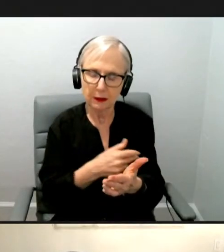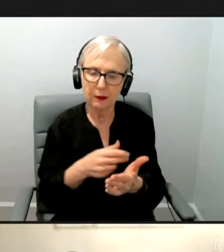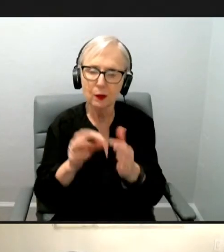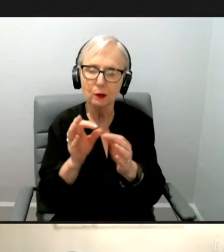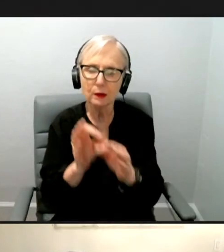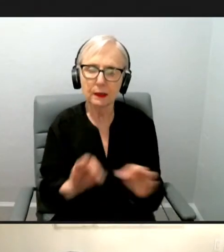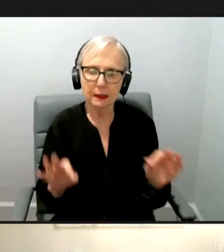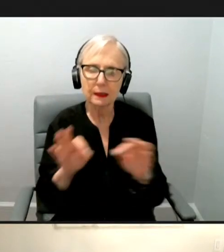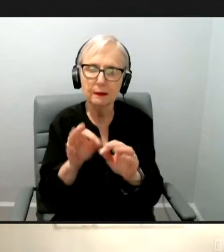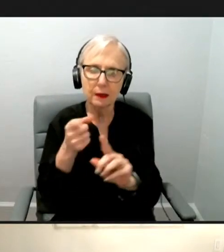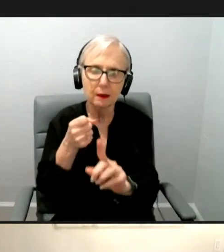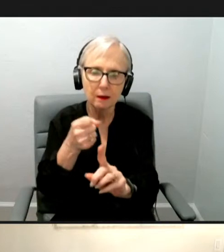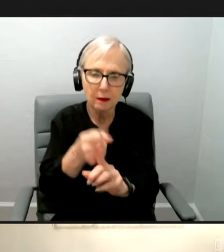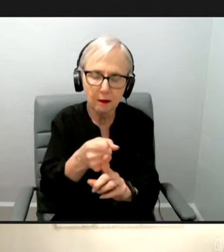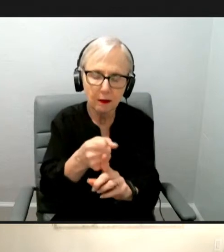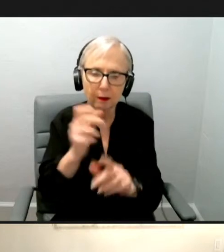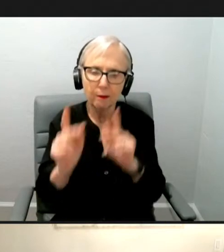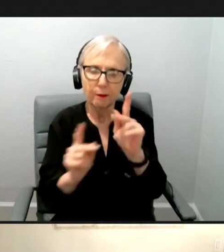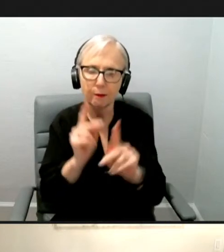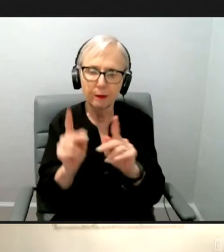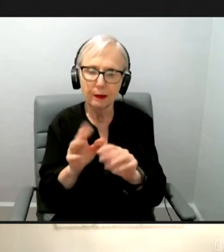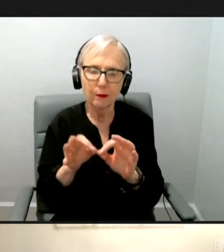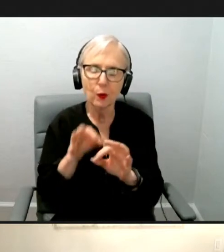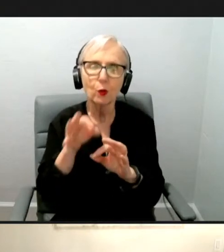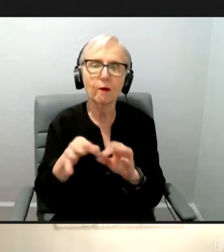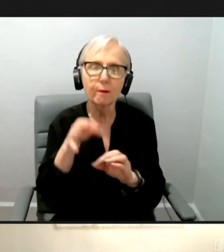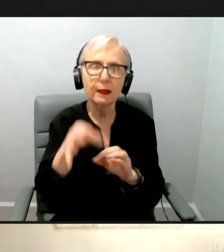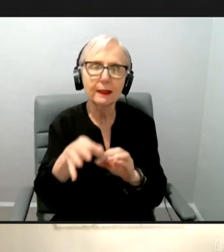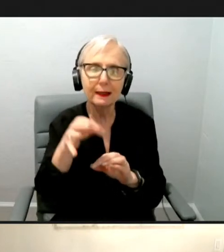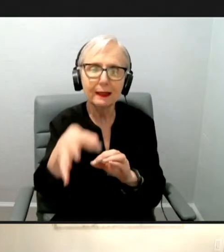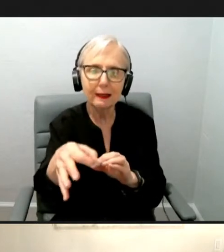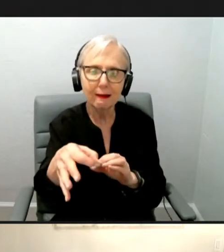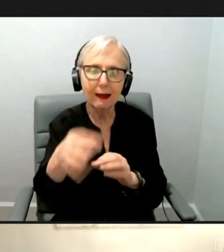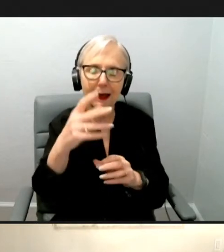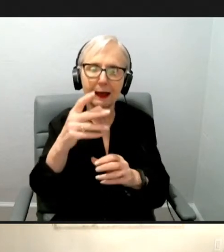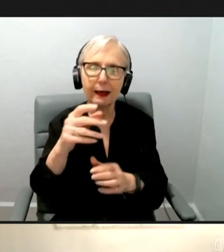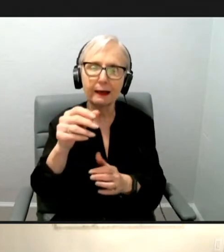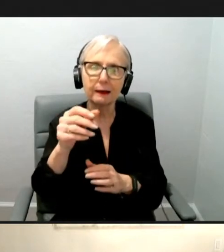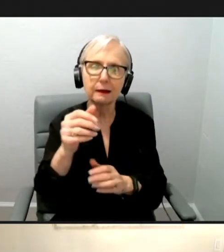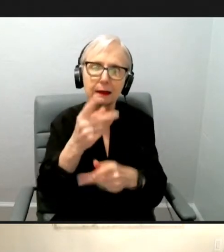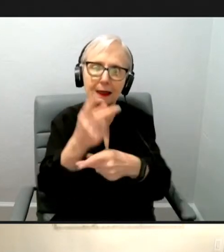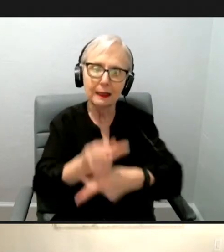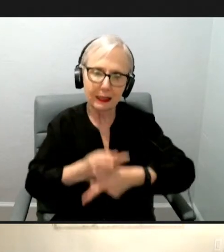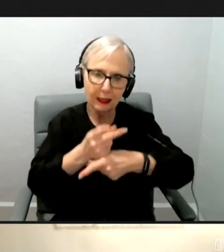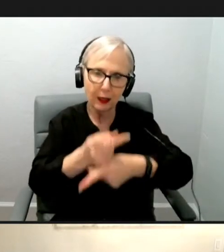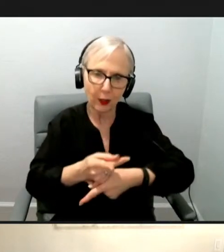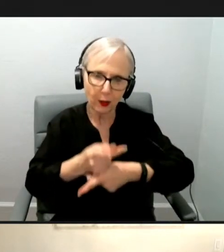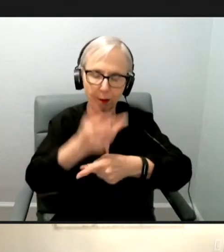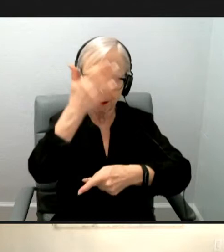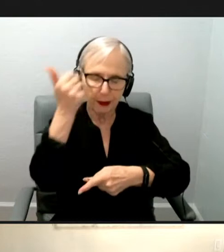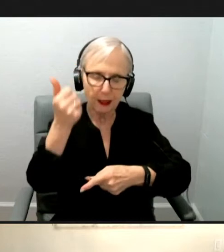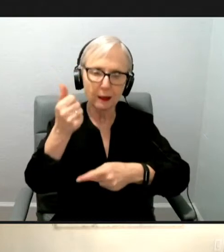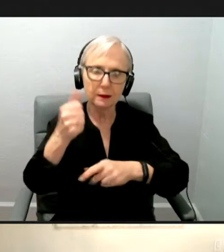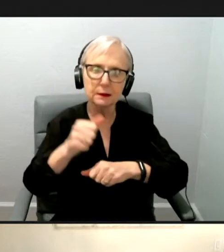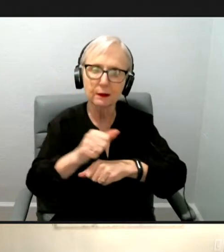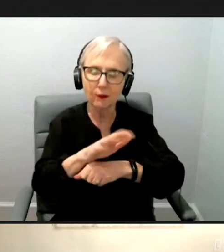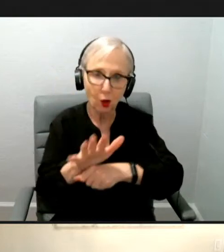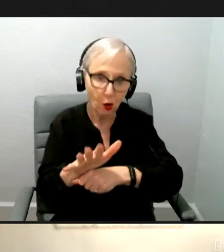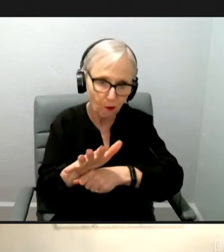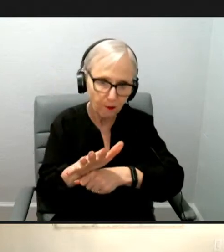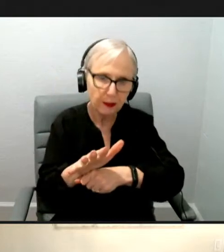significant impacts of people who have been delaying care or who have had delayed care because of